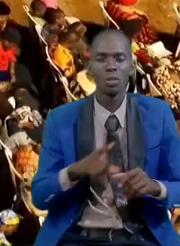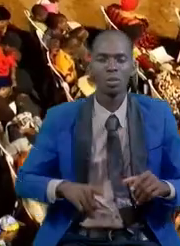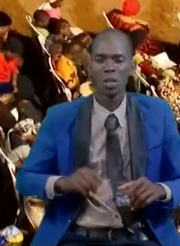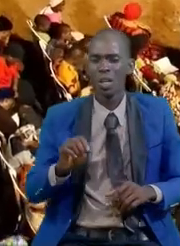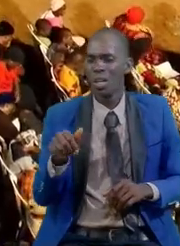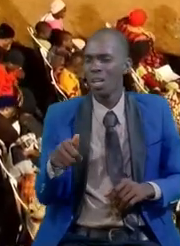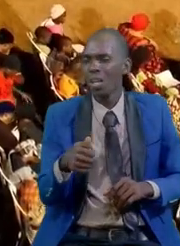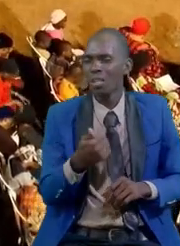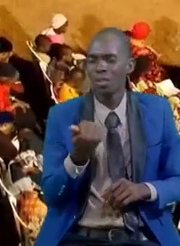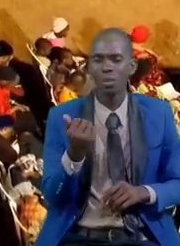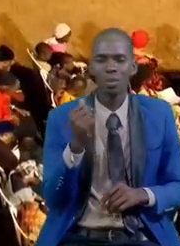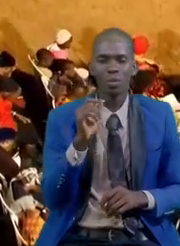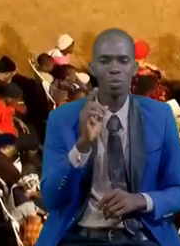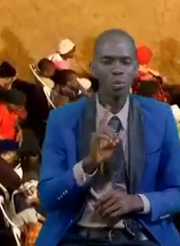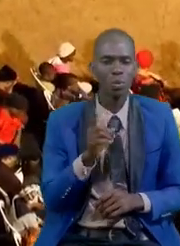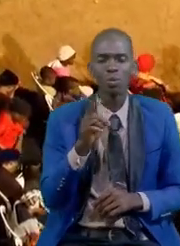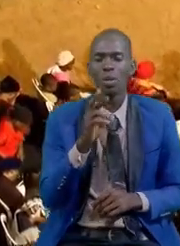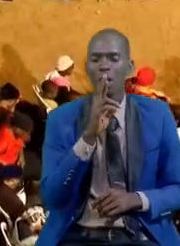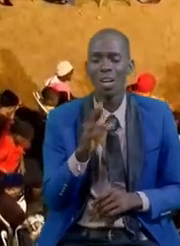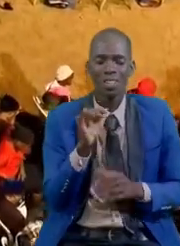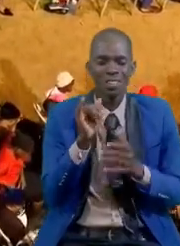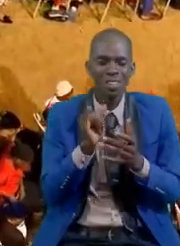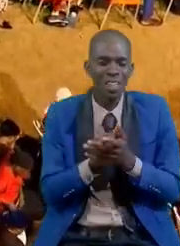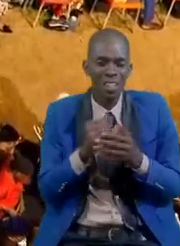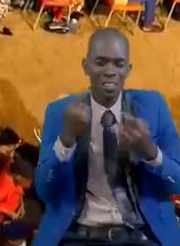are, that sin, the sincere now,